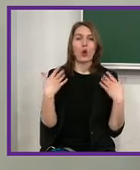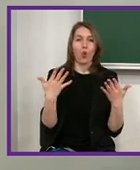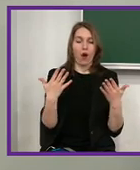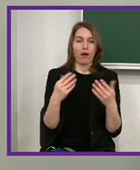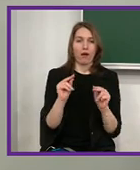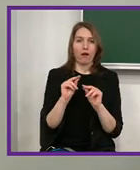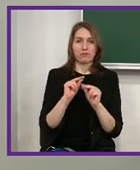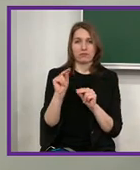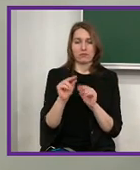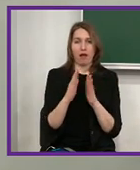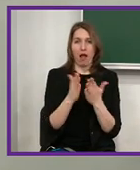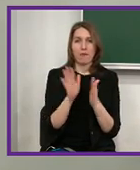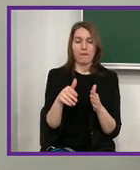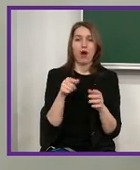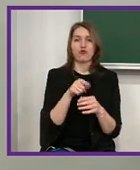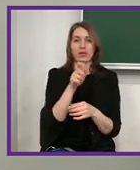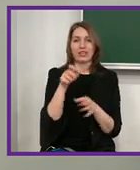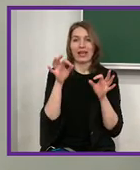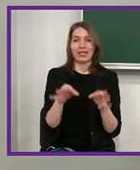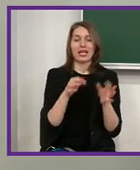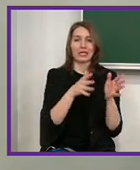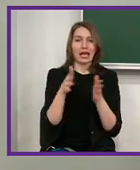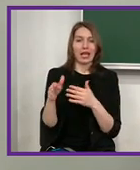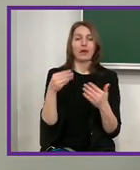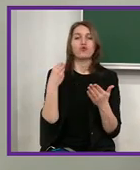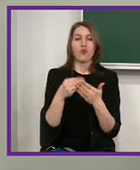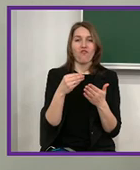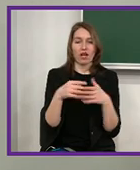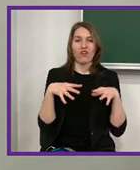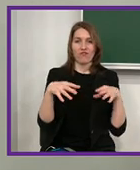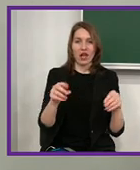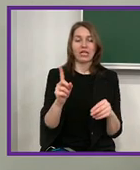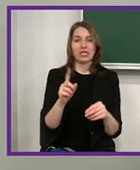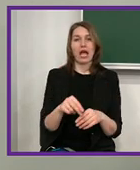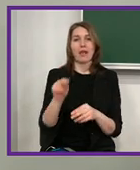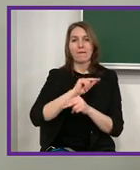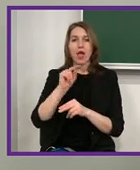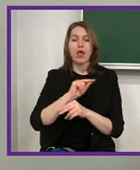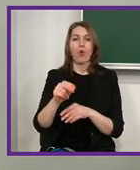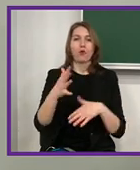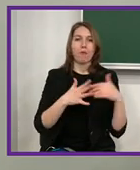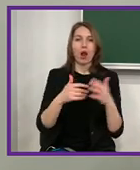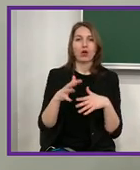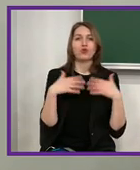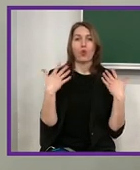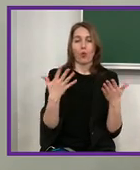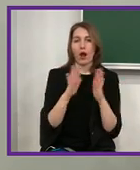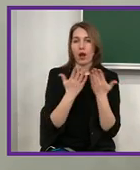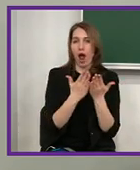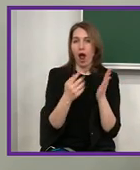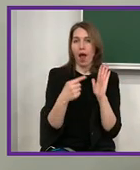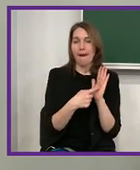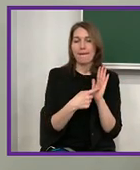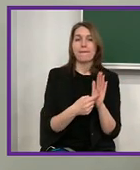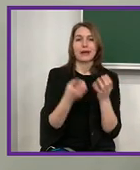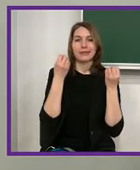pedagogical and very practical to kind of provide kind of good granular guidance on how to conduct impact assessments. And a lot of